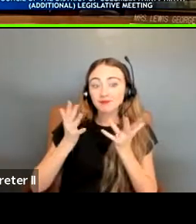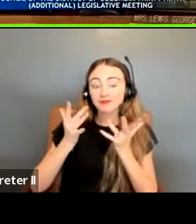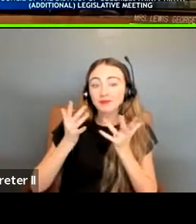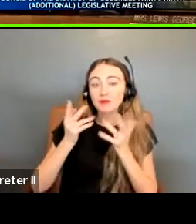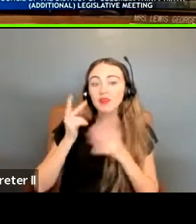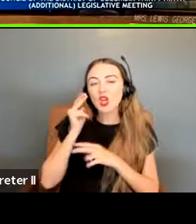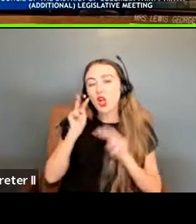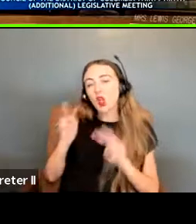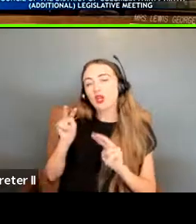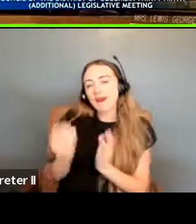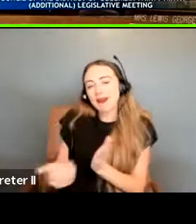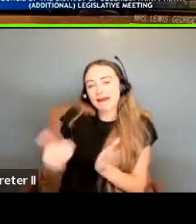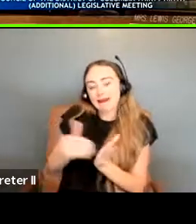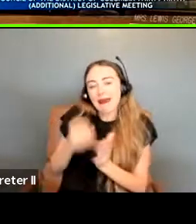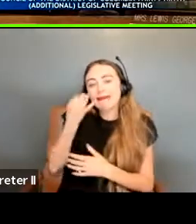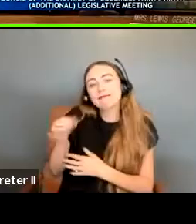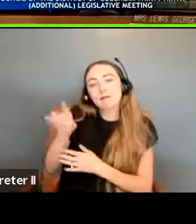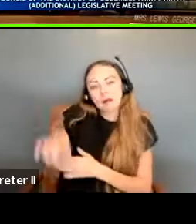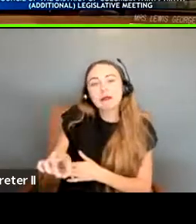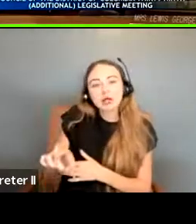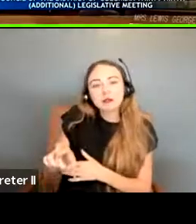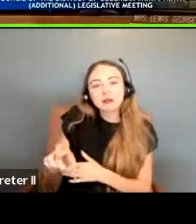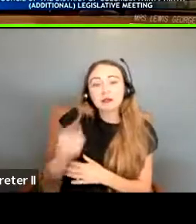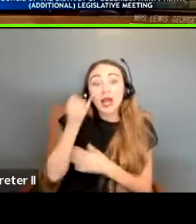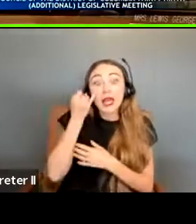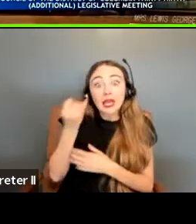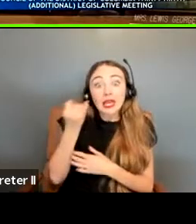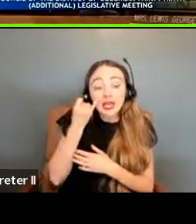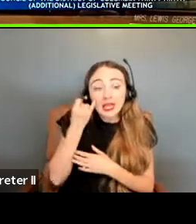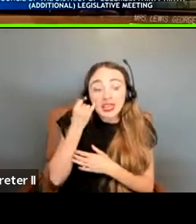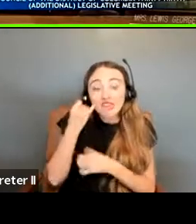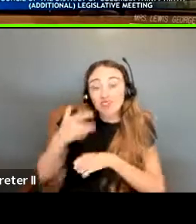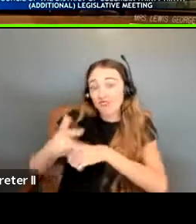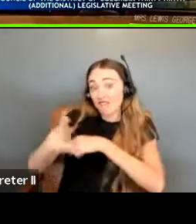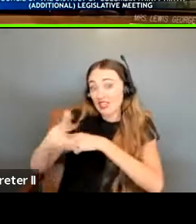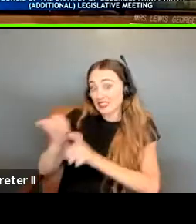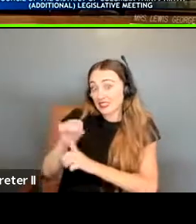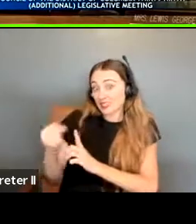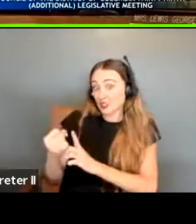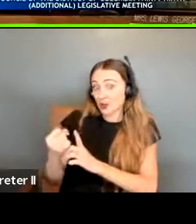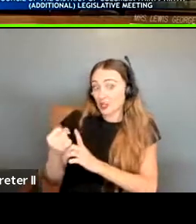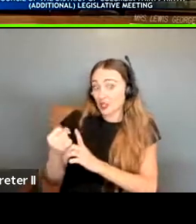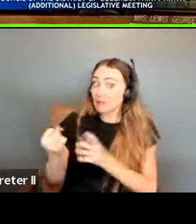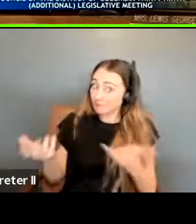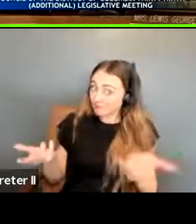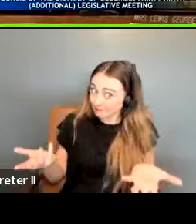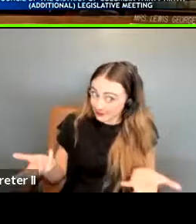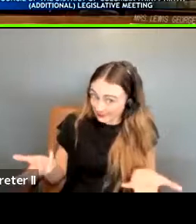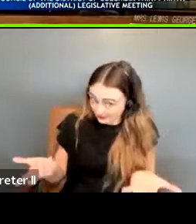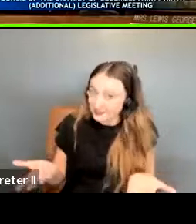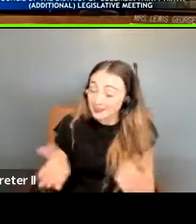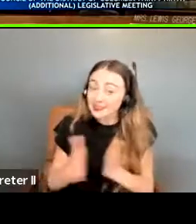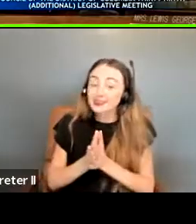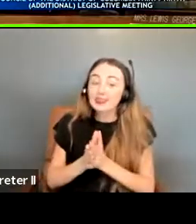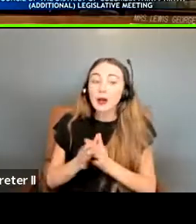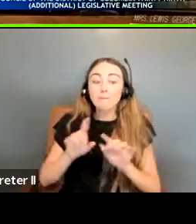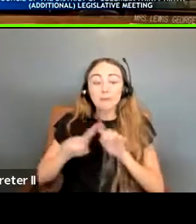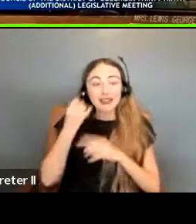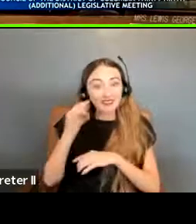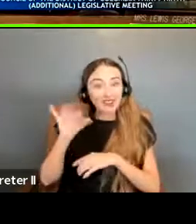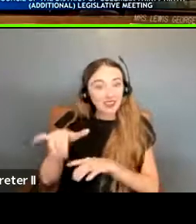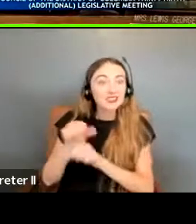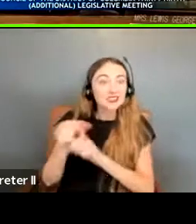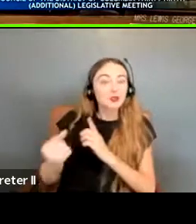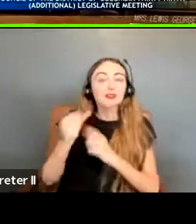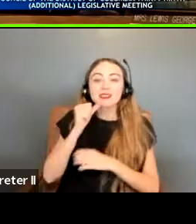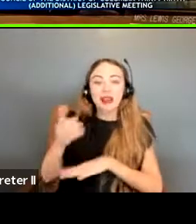revisiting this if necessary. If our vacancy situation, which we are hamstrung on, but if our vacancy situation